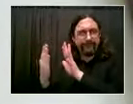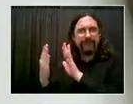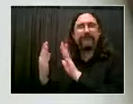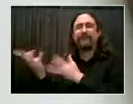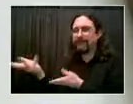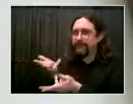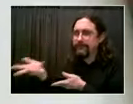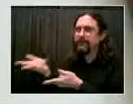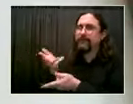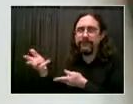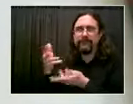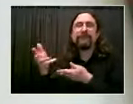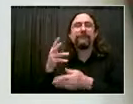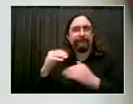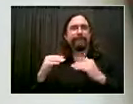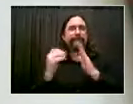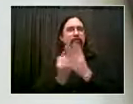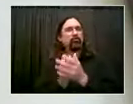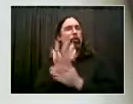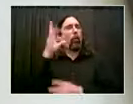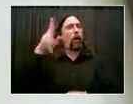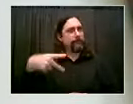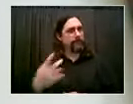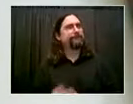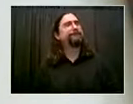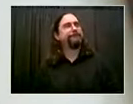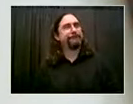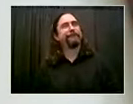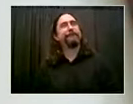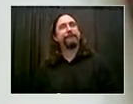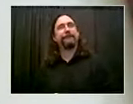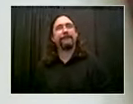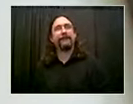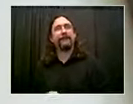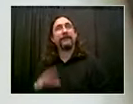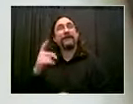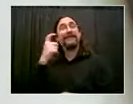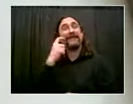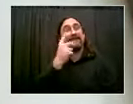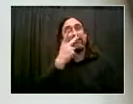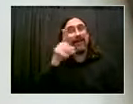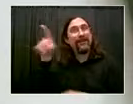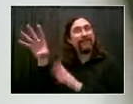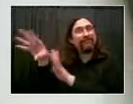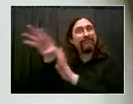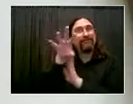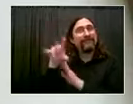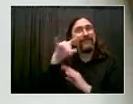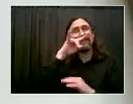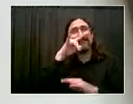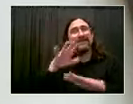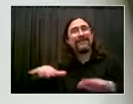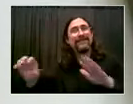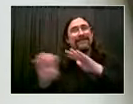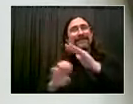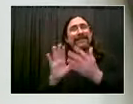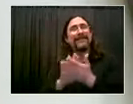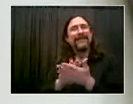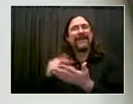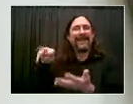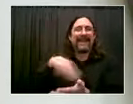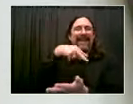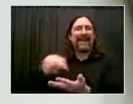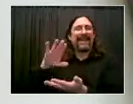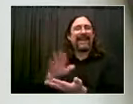in the classroom singing, dancing together, it was really a very beautiful thing. It's something that we have